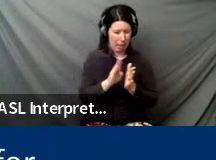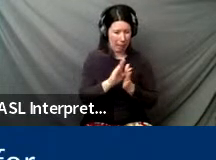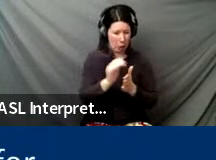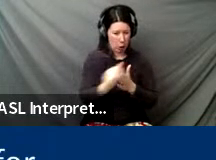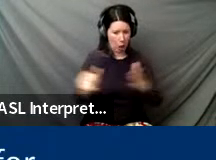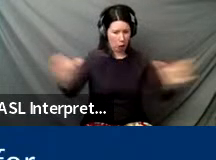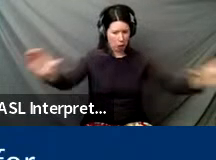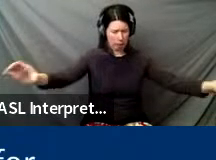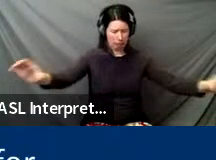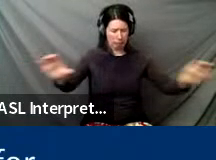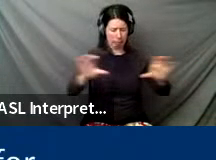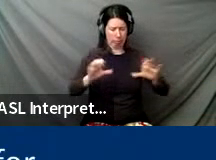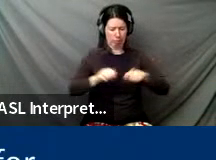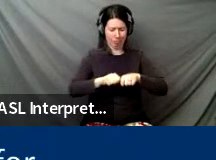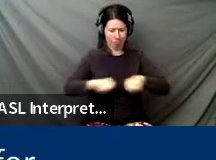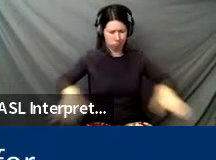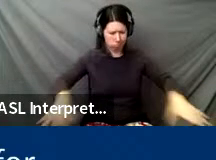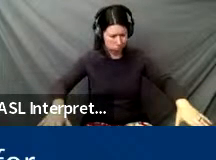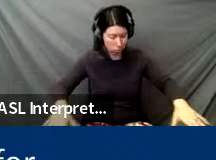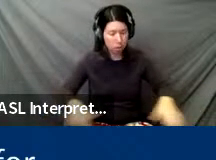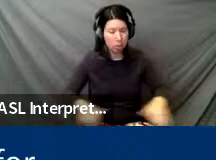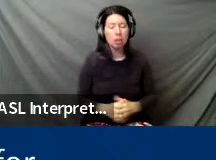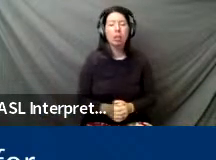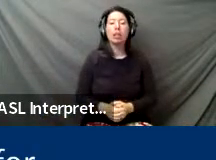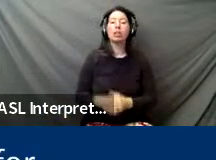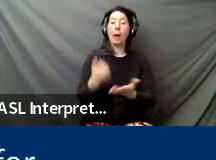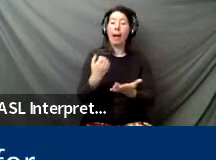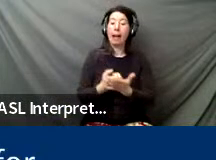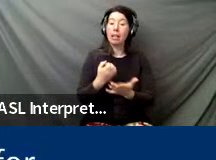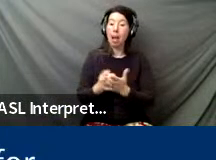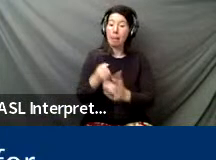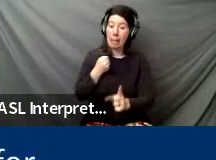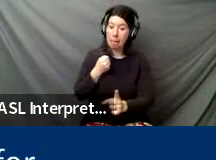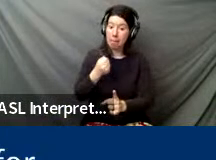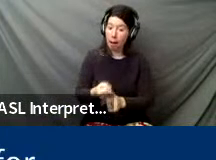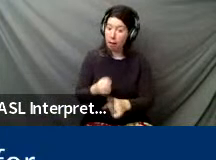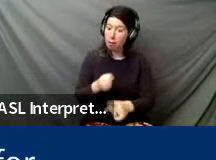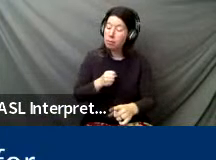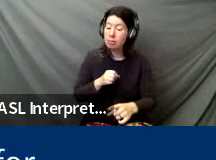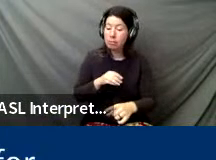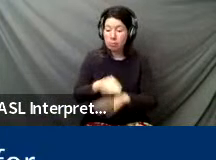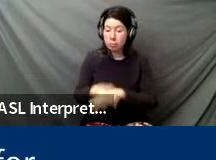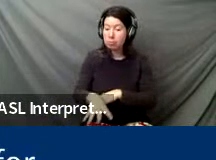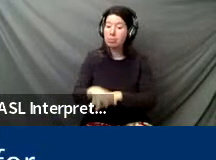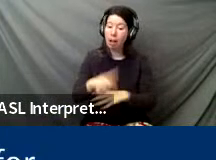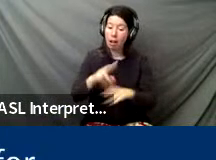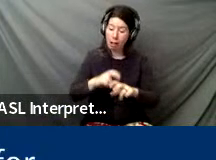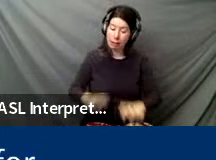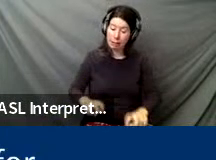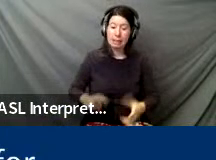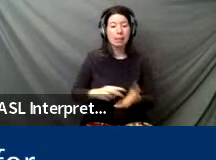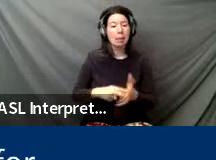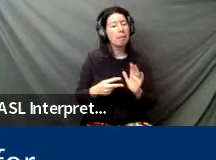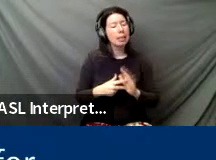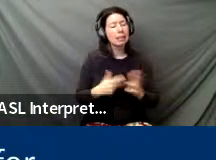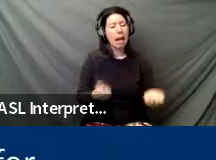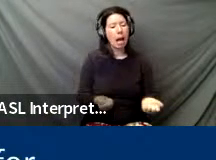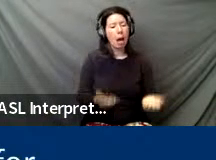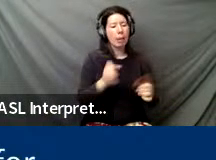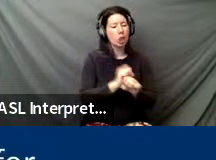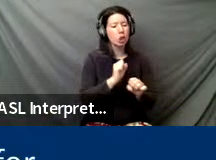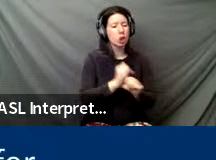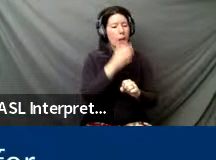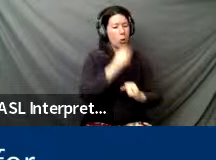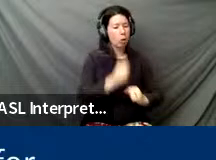economic impact analysis we'll also try to estimate how many jobs might be created from construction, because I think that's a very important aspect